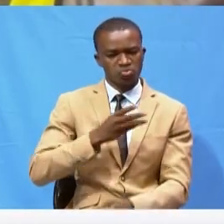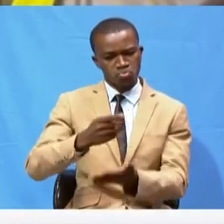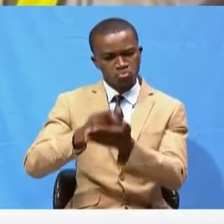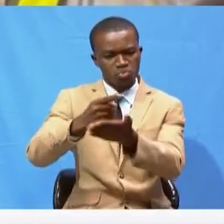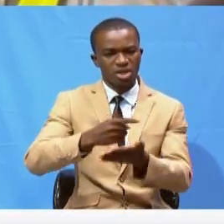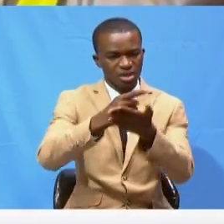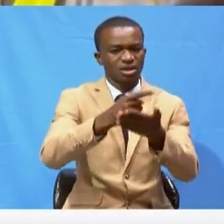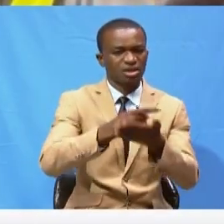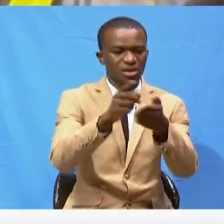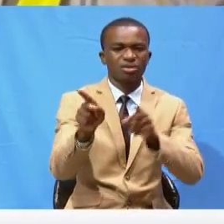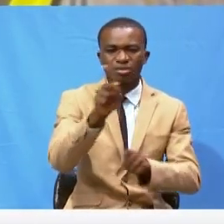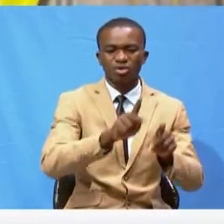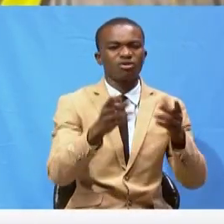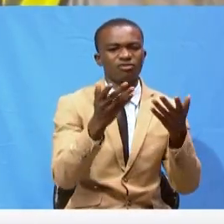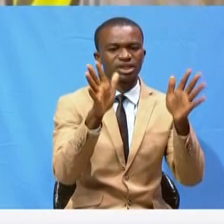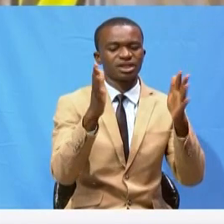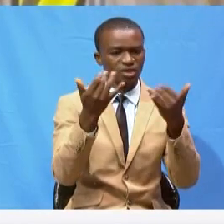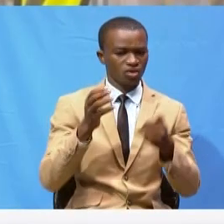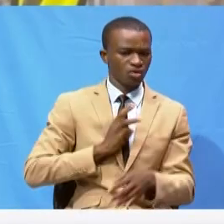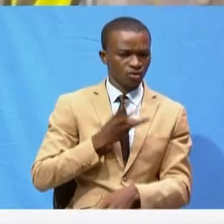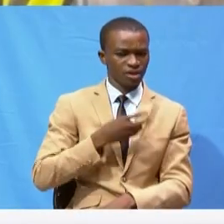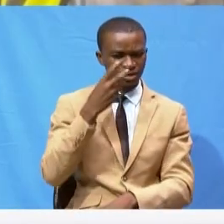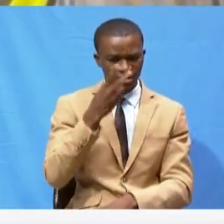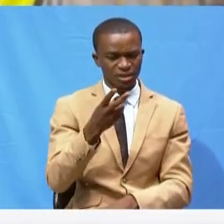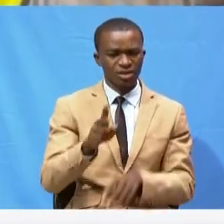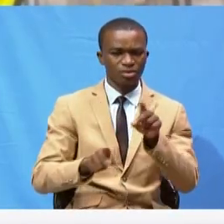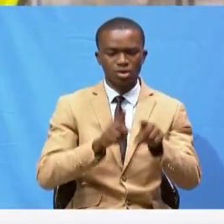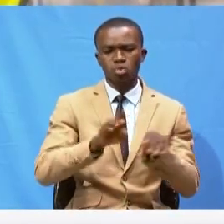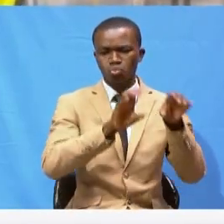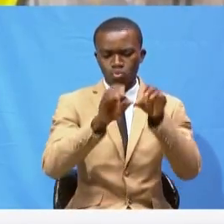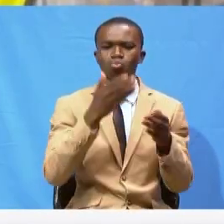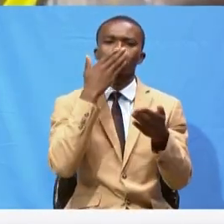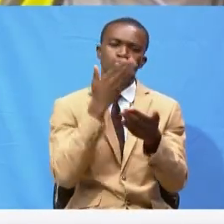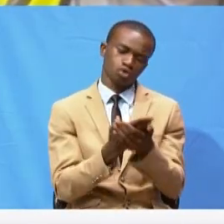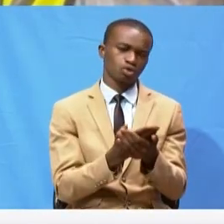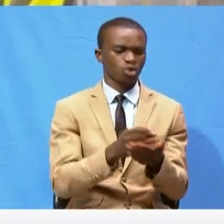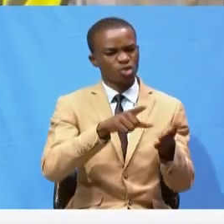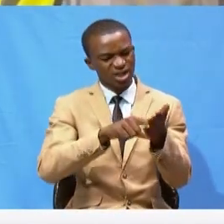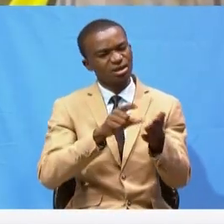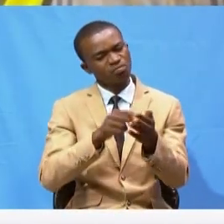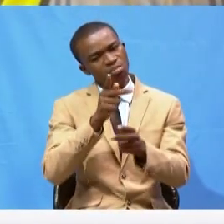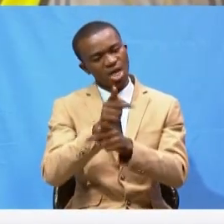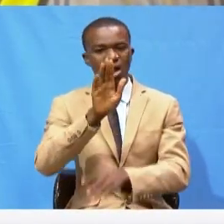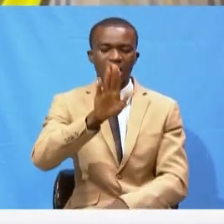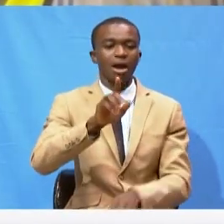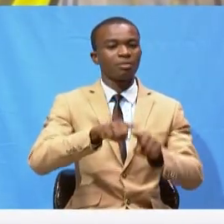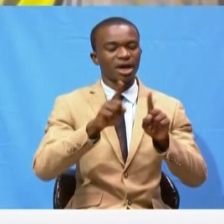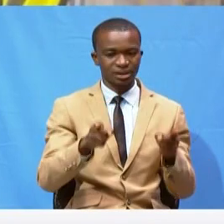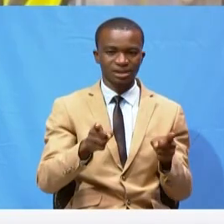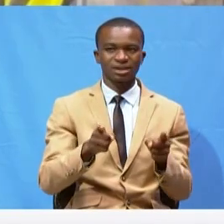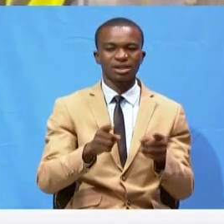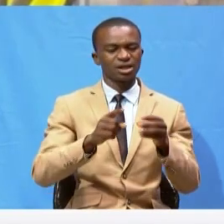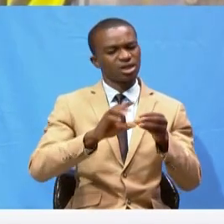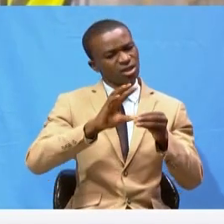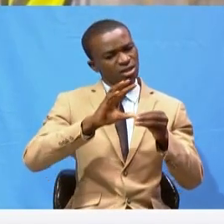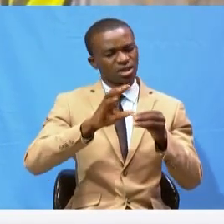The pole is here. The power is just running here. All what we need is just to put one pole and drop the line. So, but I